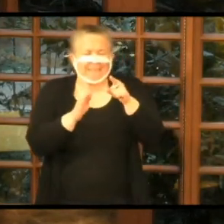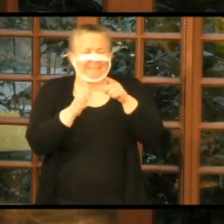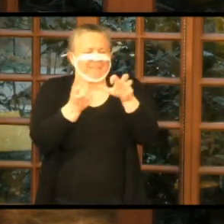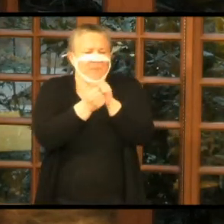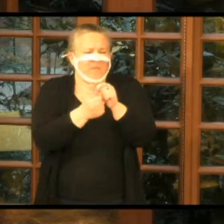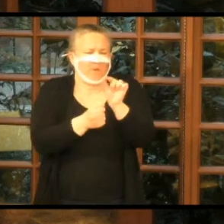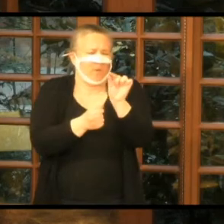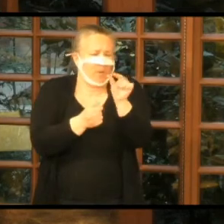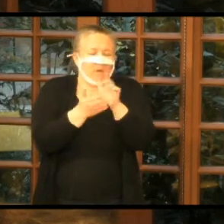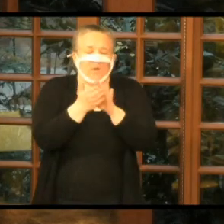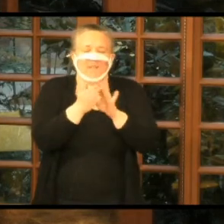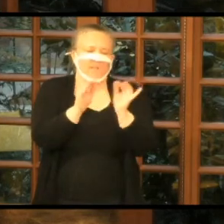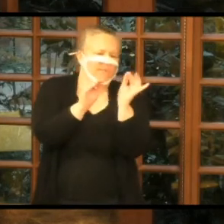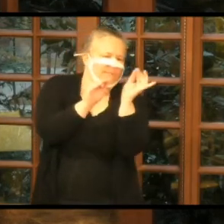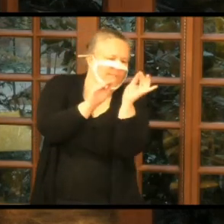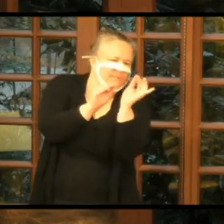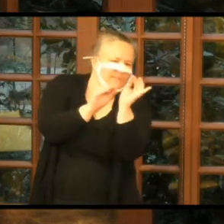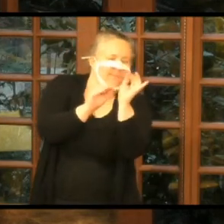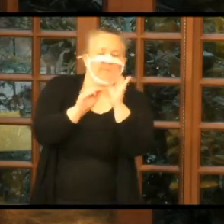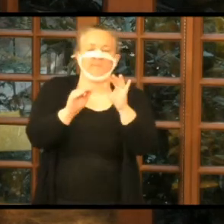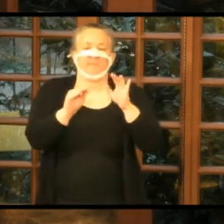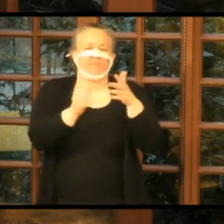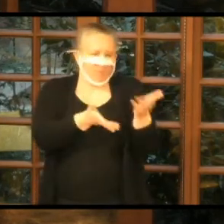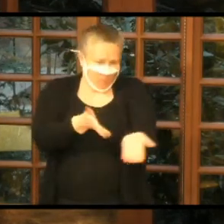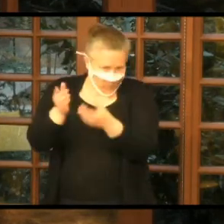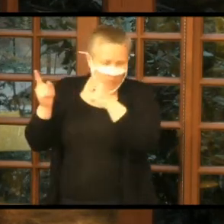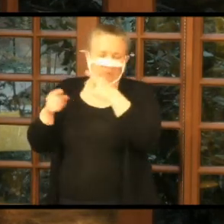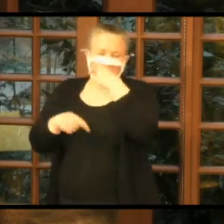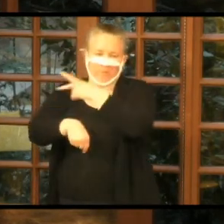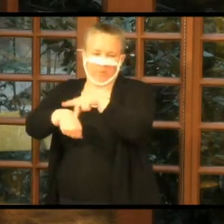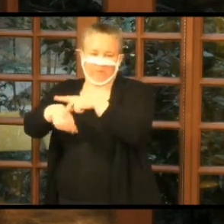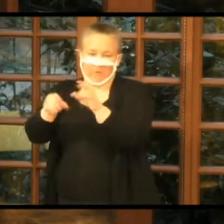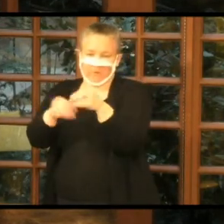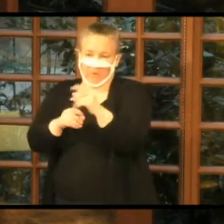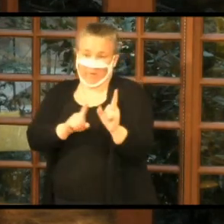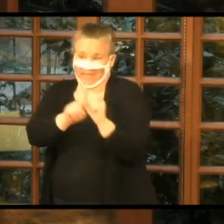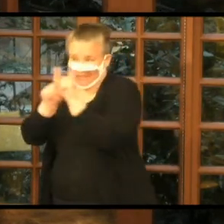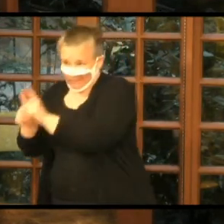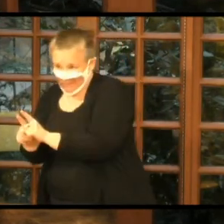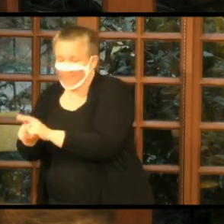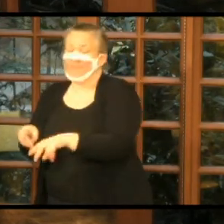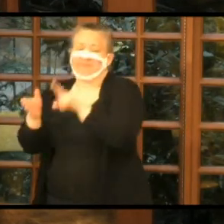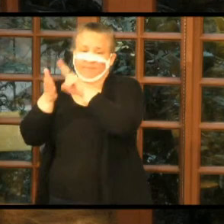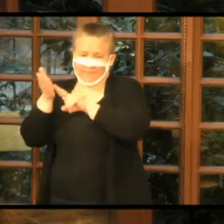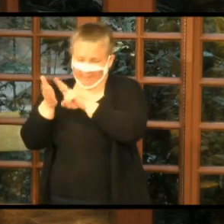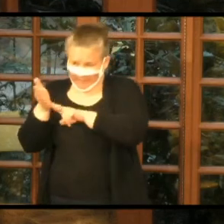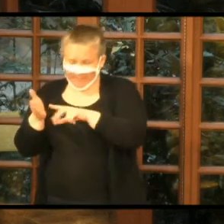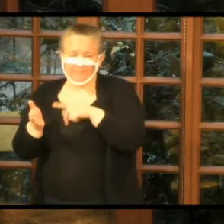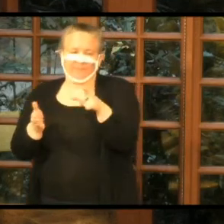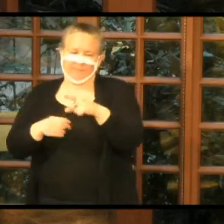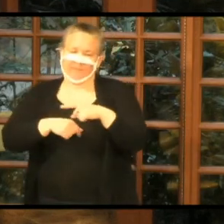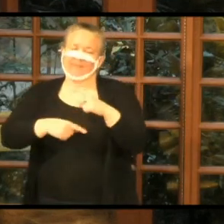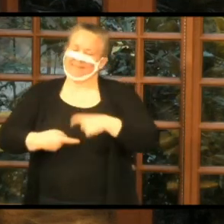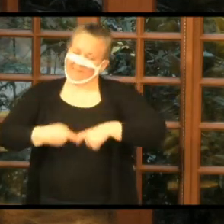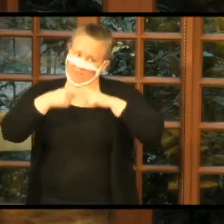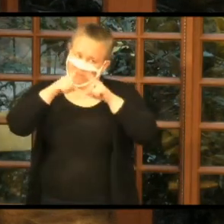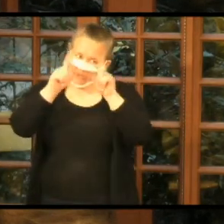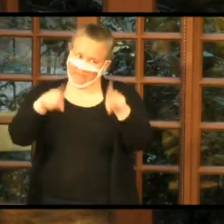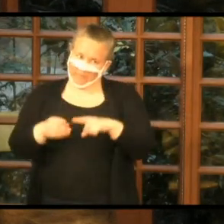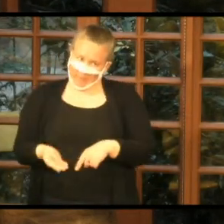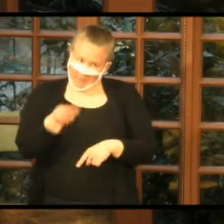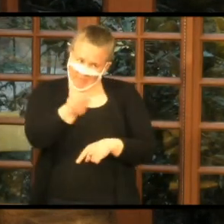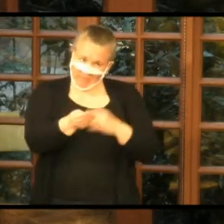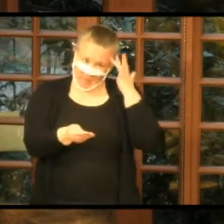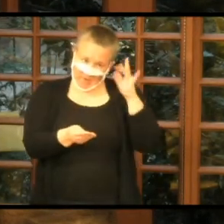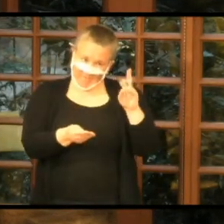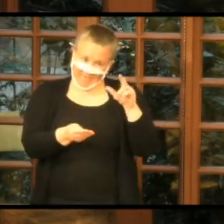she gauzed up the bleeding and took February across the hall to the principal's office, where the secretary produced a suspension form for, quote, violent